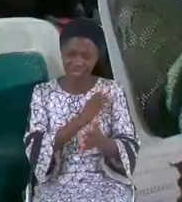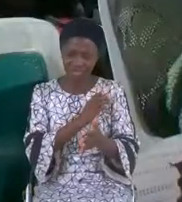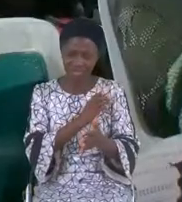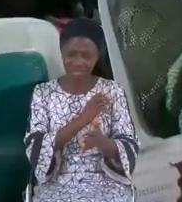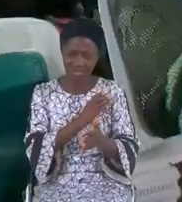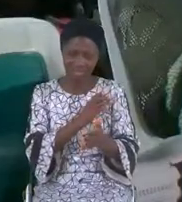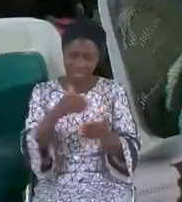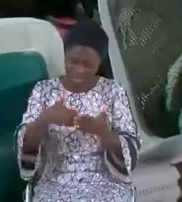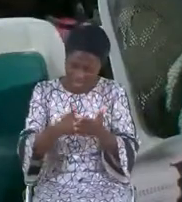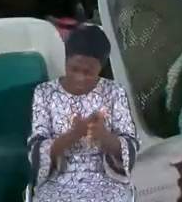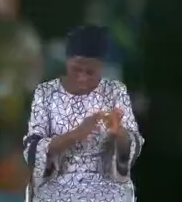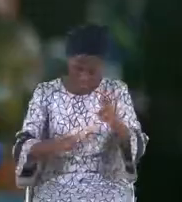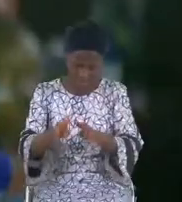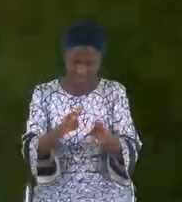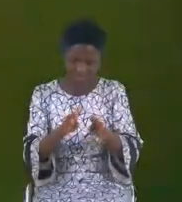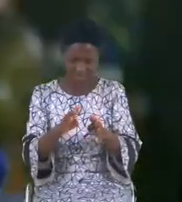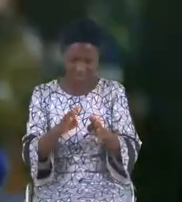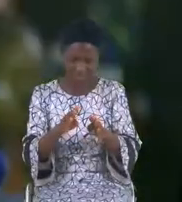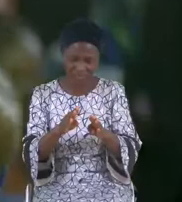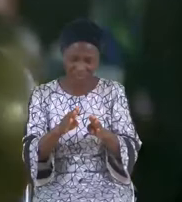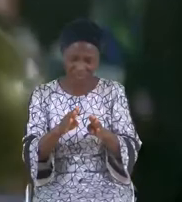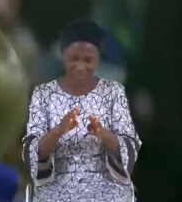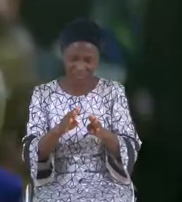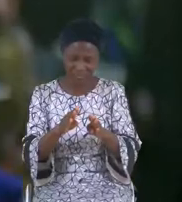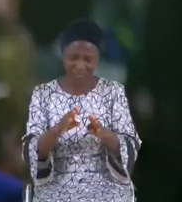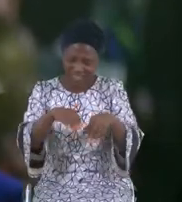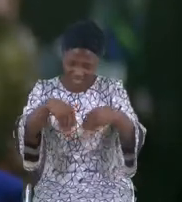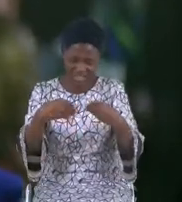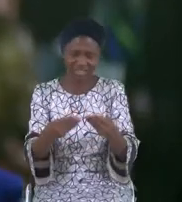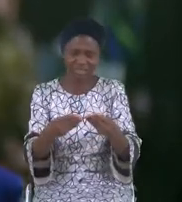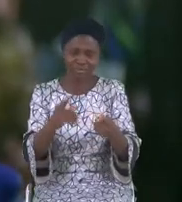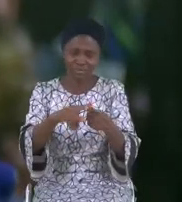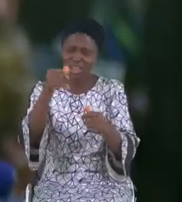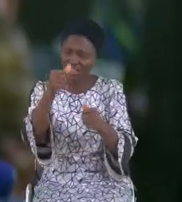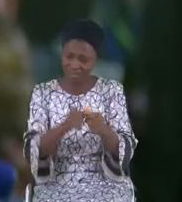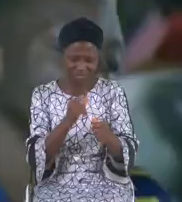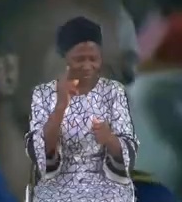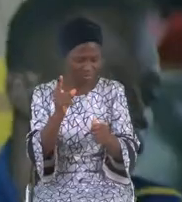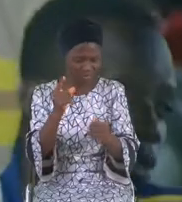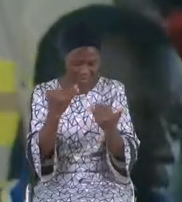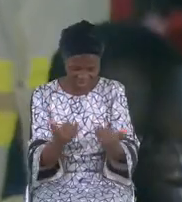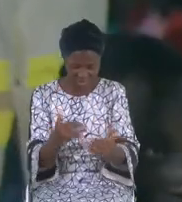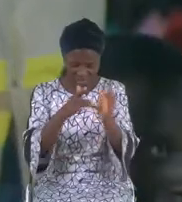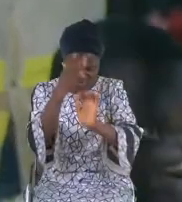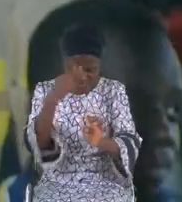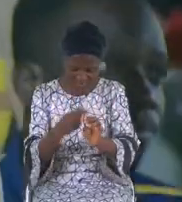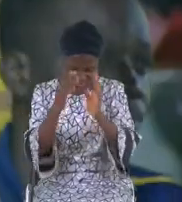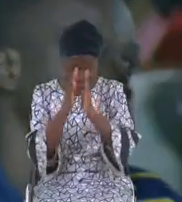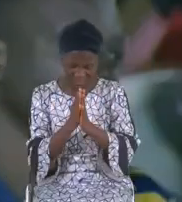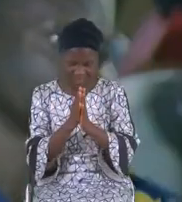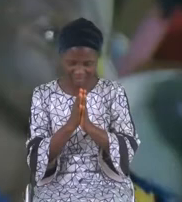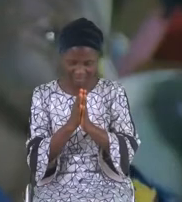New behavior, amen. Grant to everyone right now, amen. The